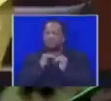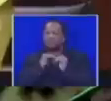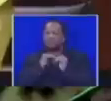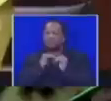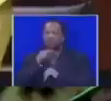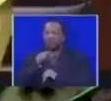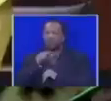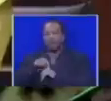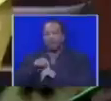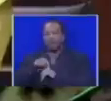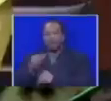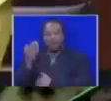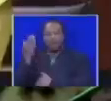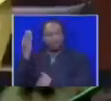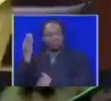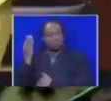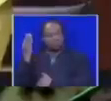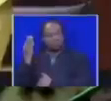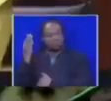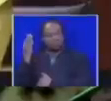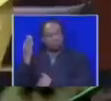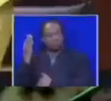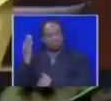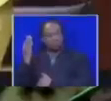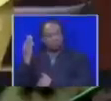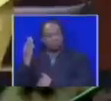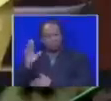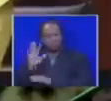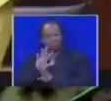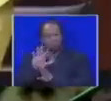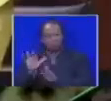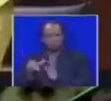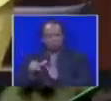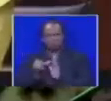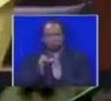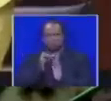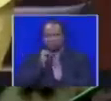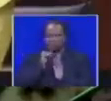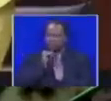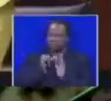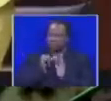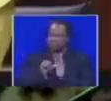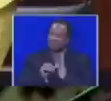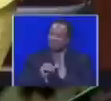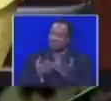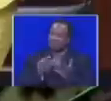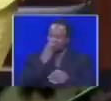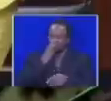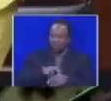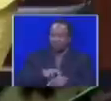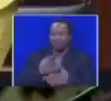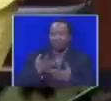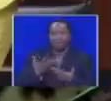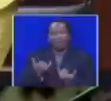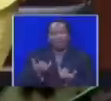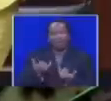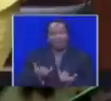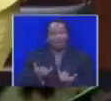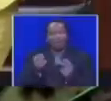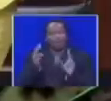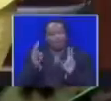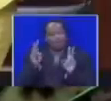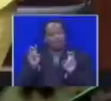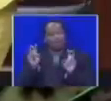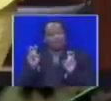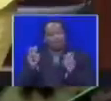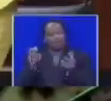your speech, which was absolutely unnecessary, as you know, because the issues you are raising are issues that